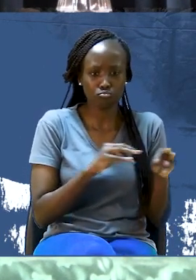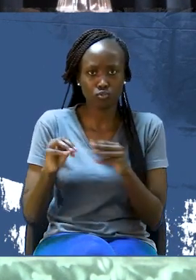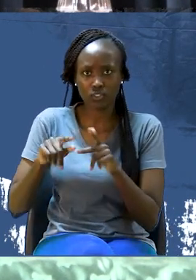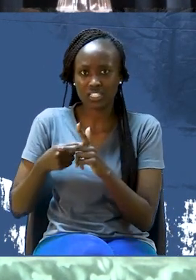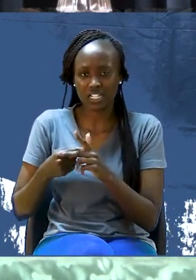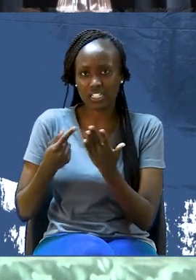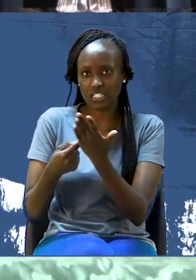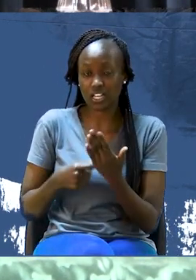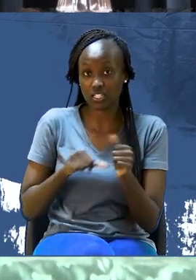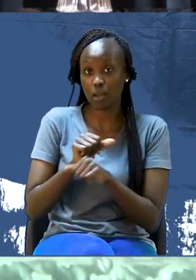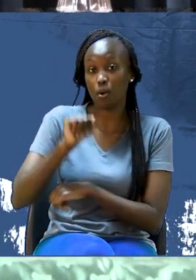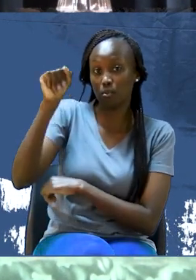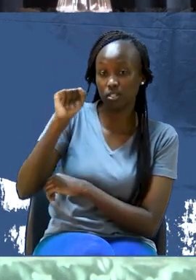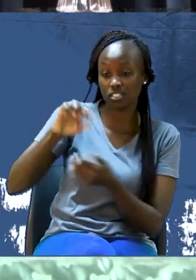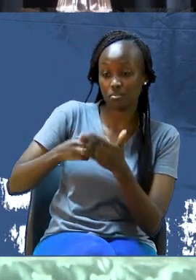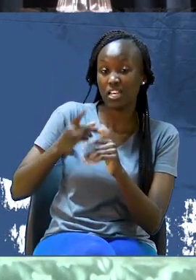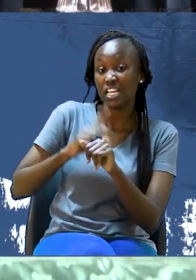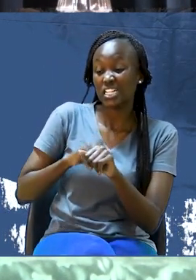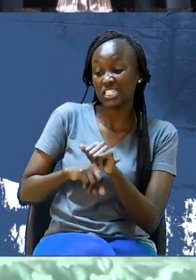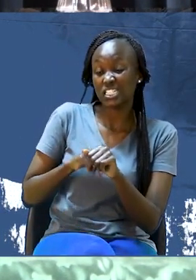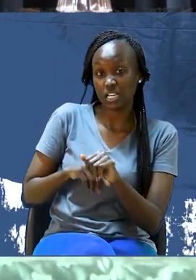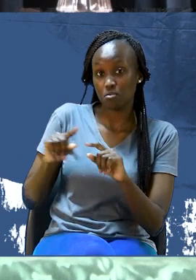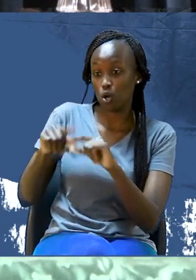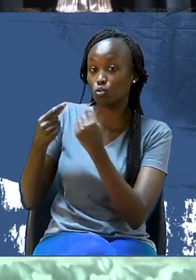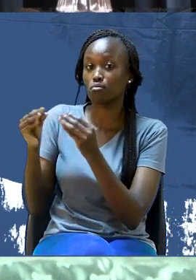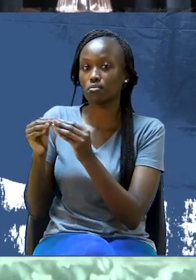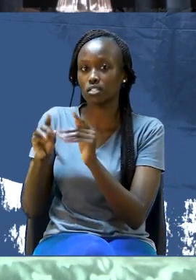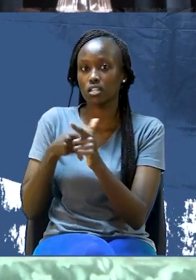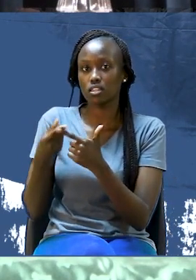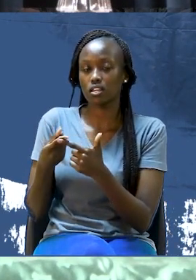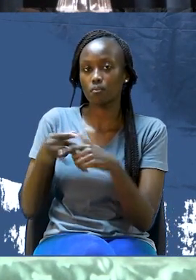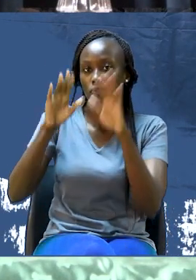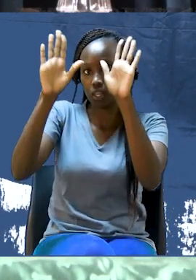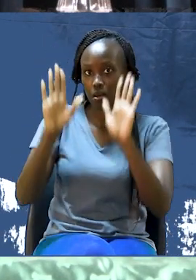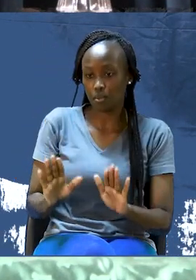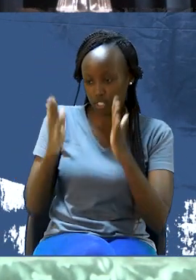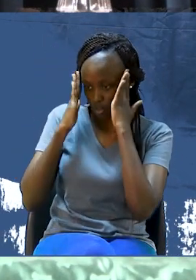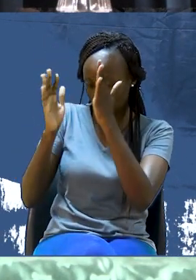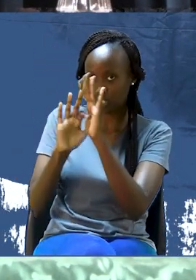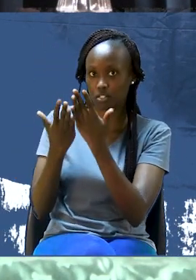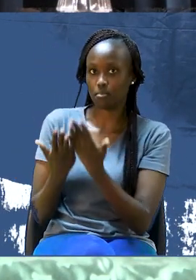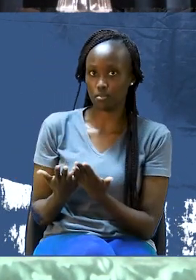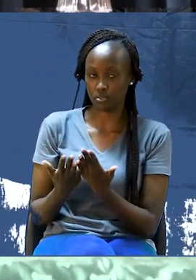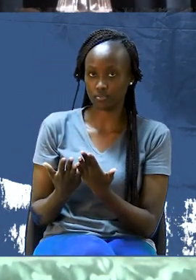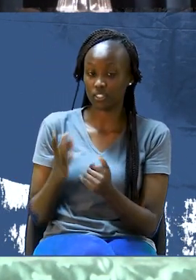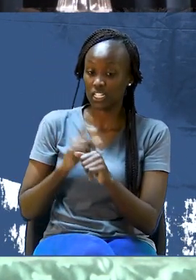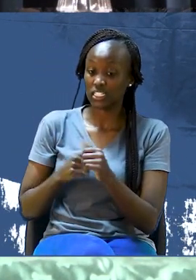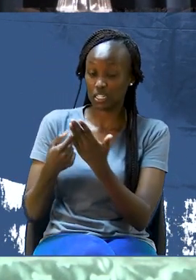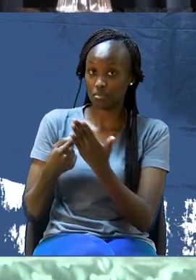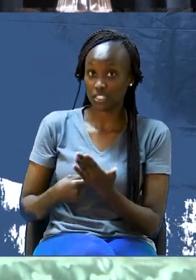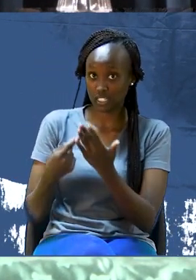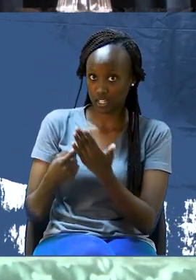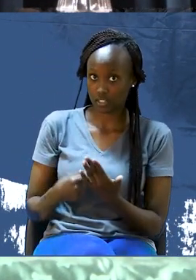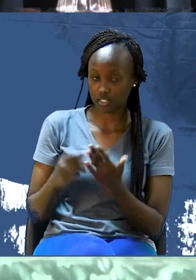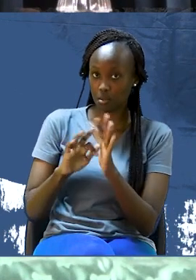need to ensure that we avoid unnecessary arguments and focus on God's word. When we discuss God's word in the